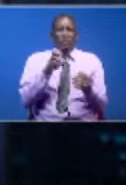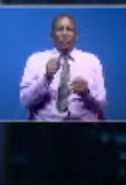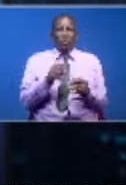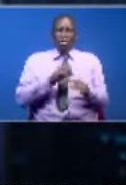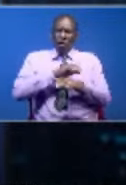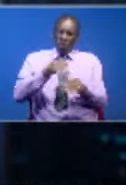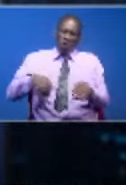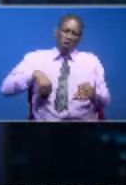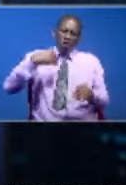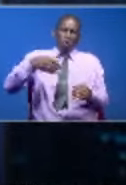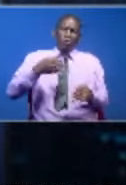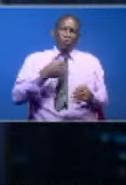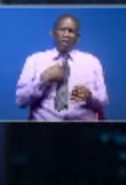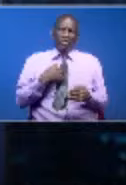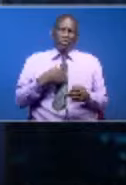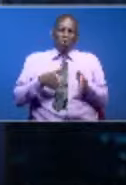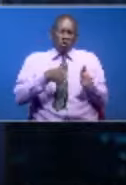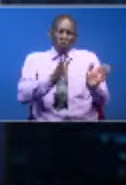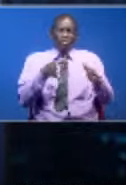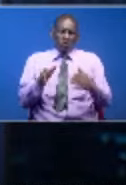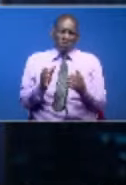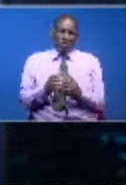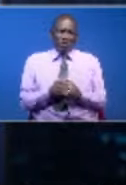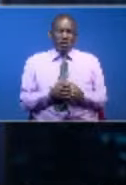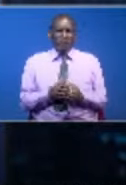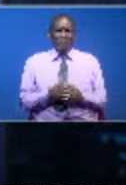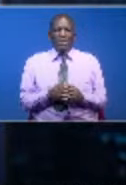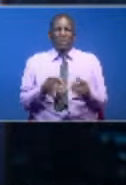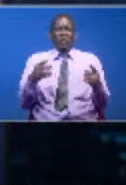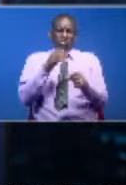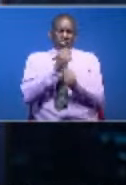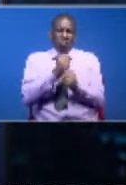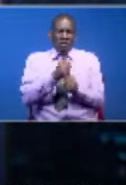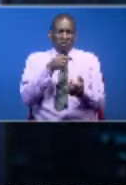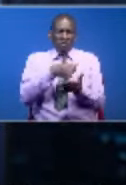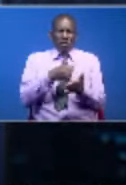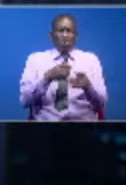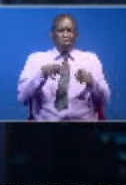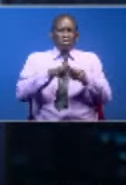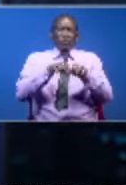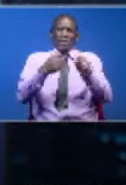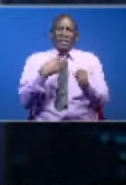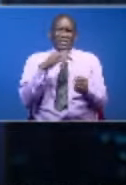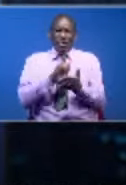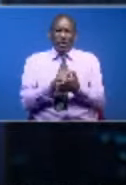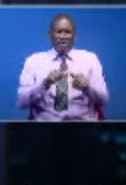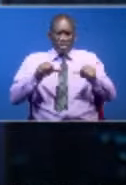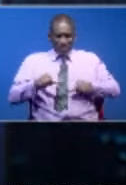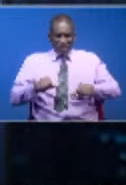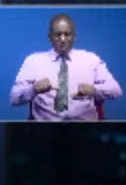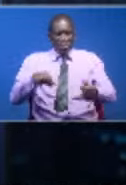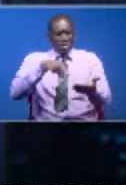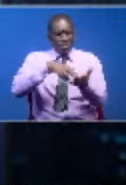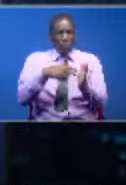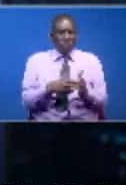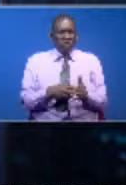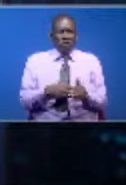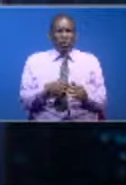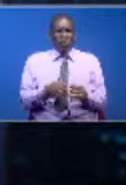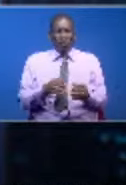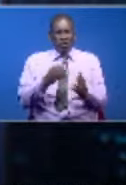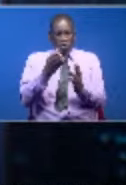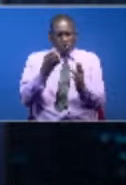always opportunities to work with this. But I would also say that sustainability projects over the medium to long